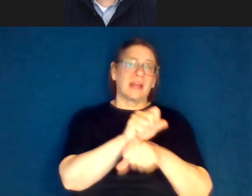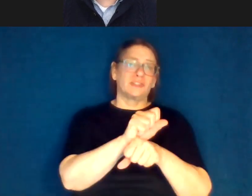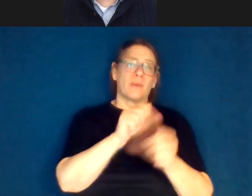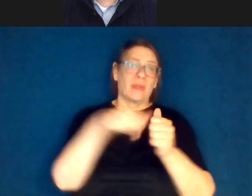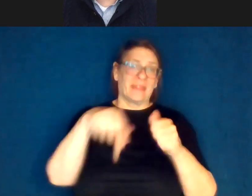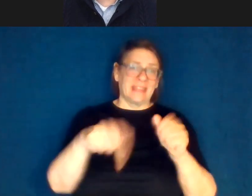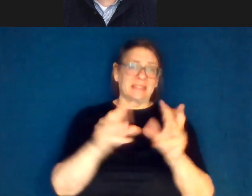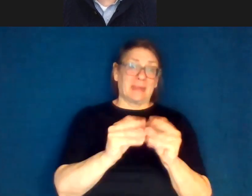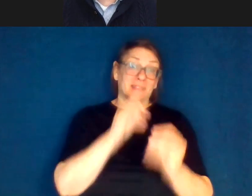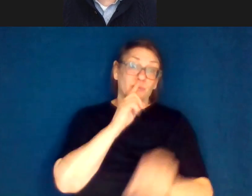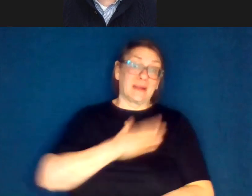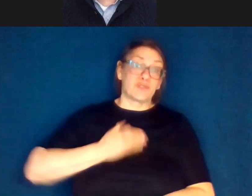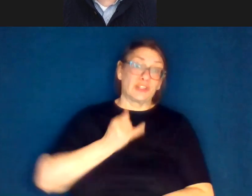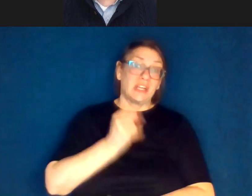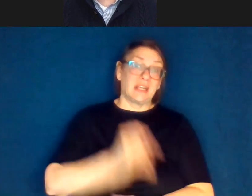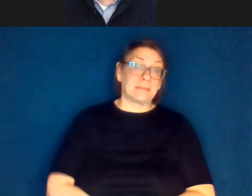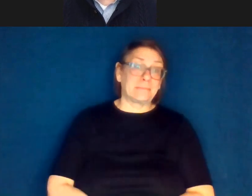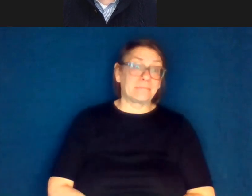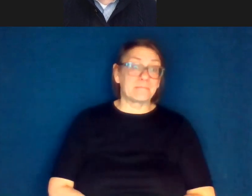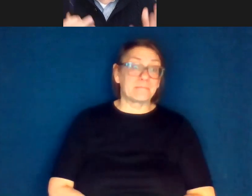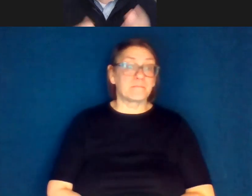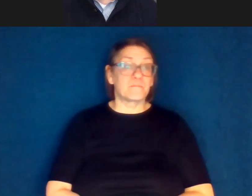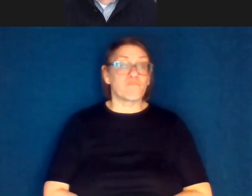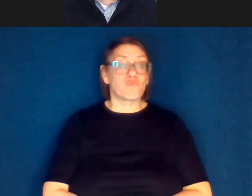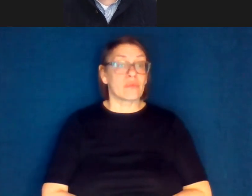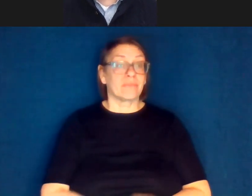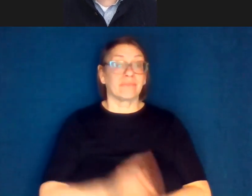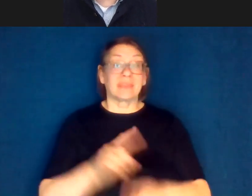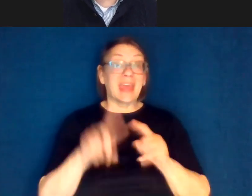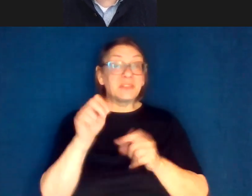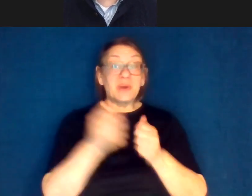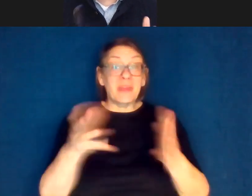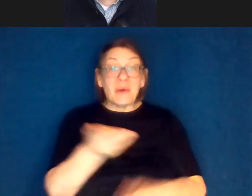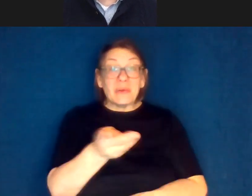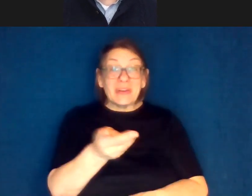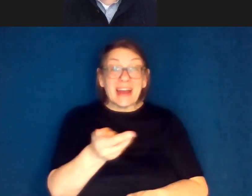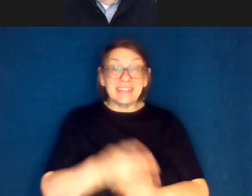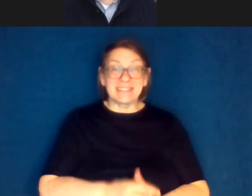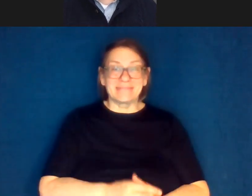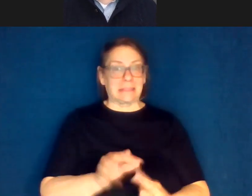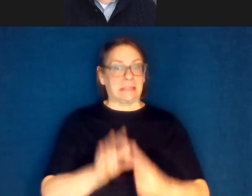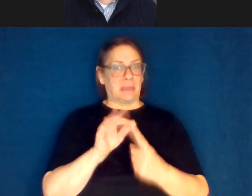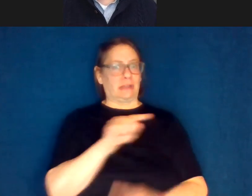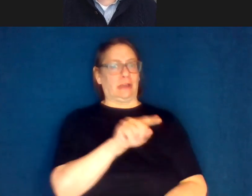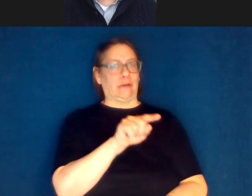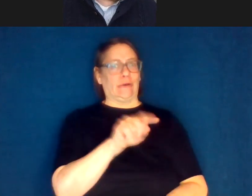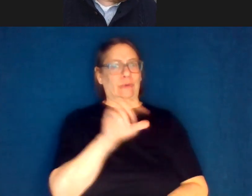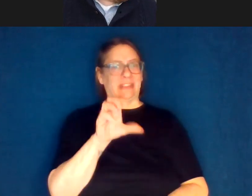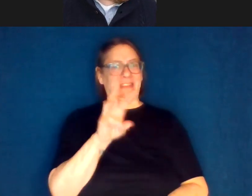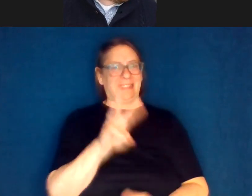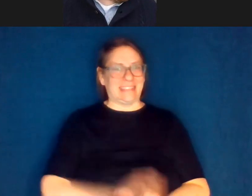meetings. Appreciate it. No, I appreciate it. Can't do it without you guys, especially you, Christine, leading the project